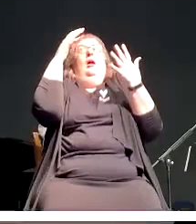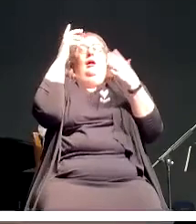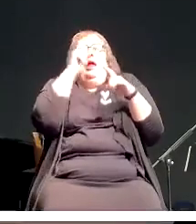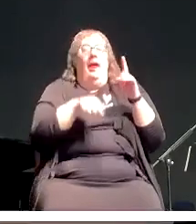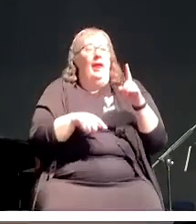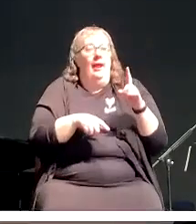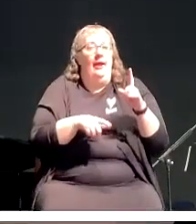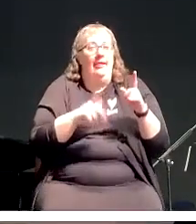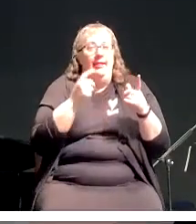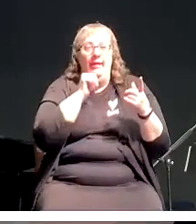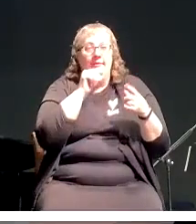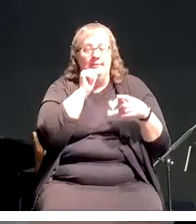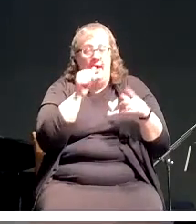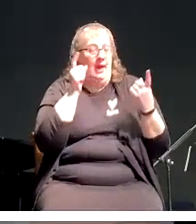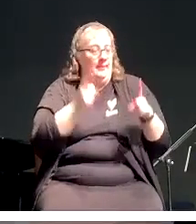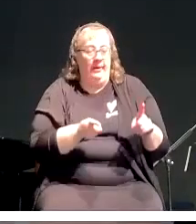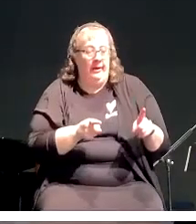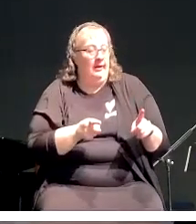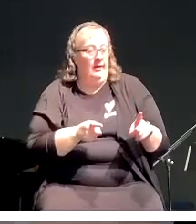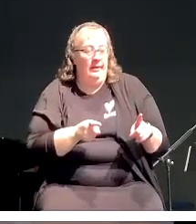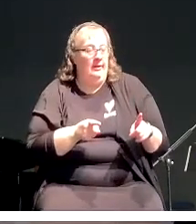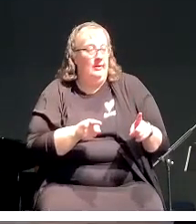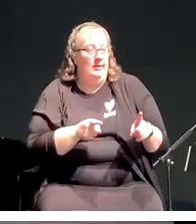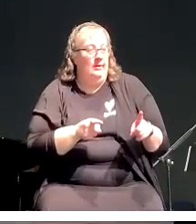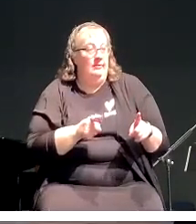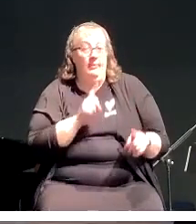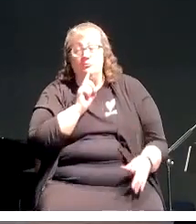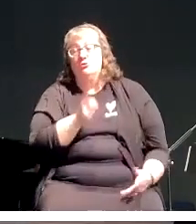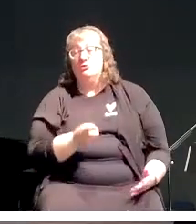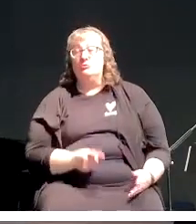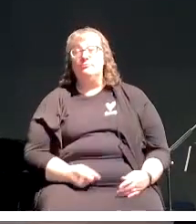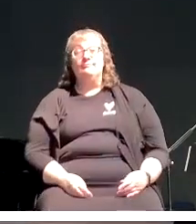There's no way this is happening. But it was true.